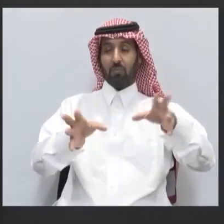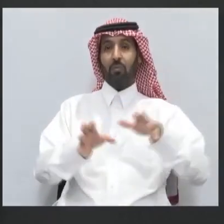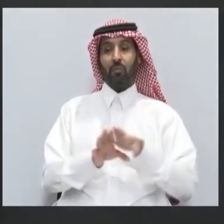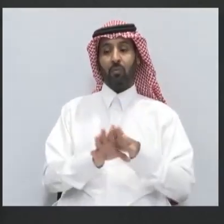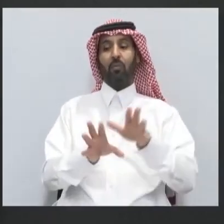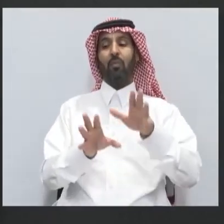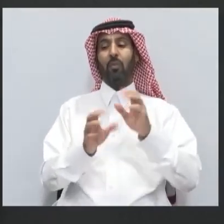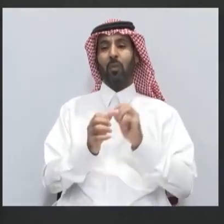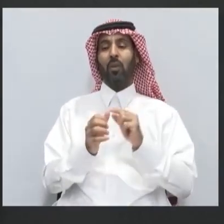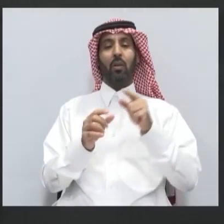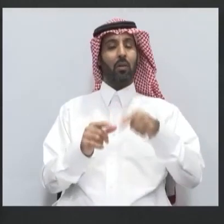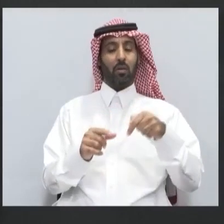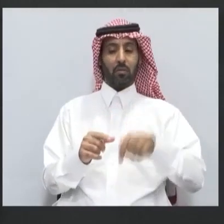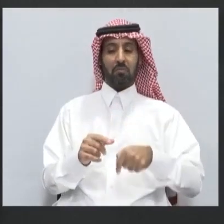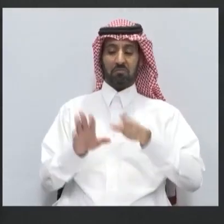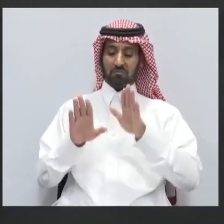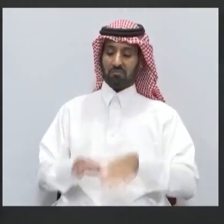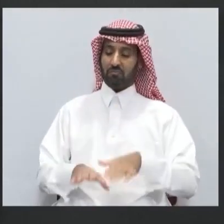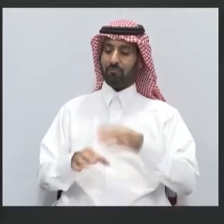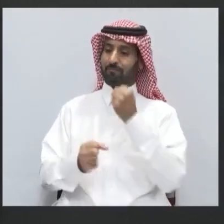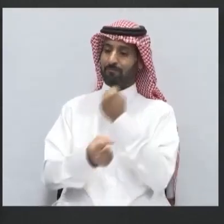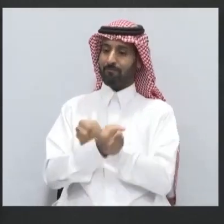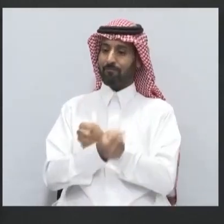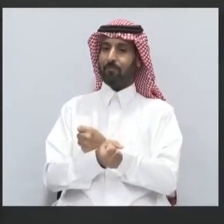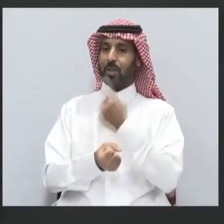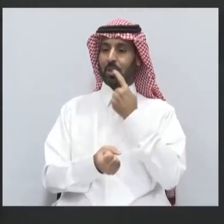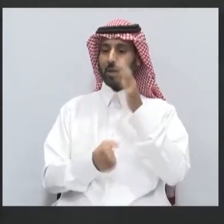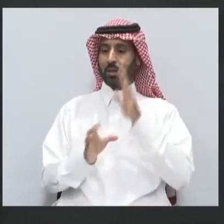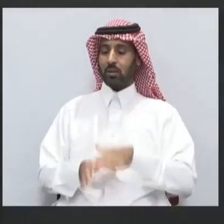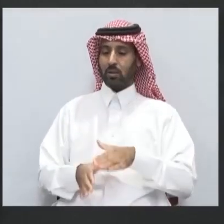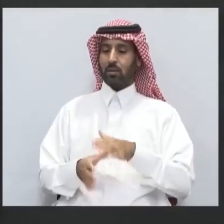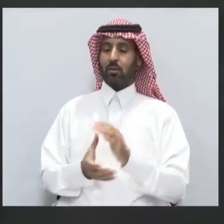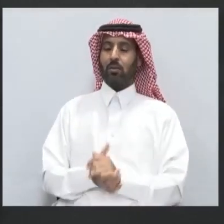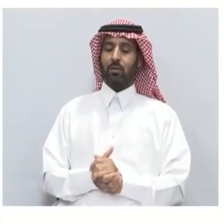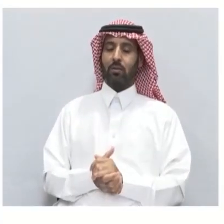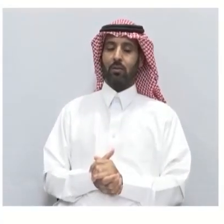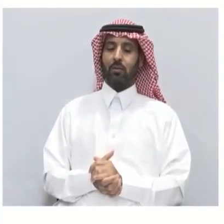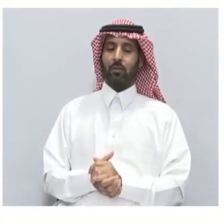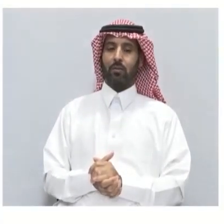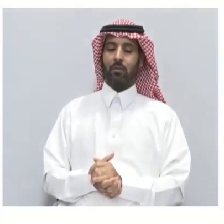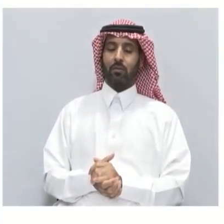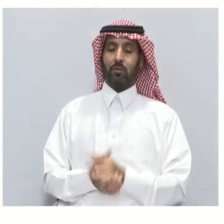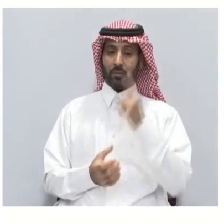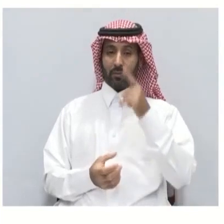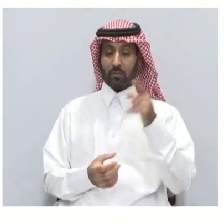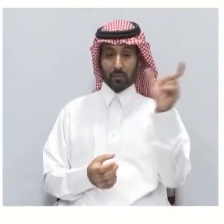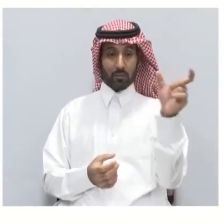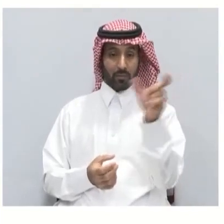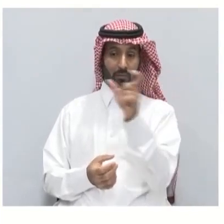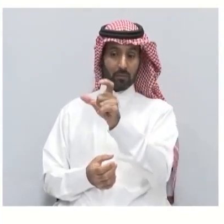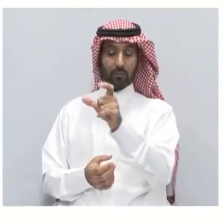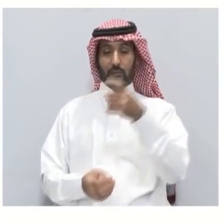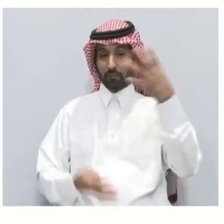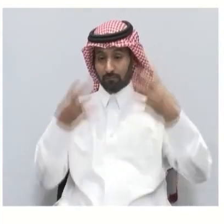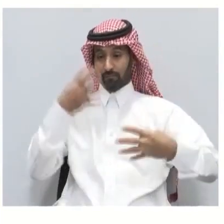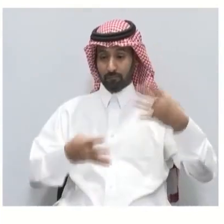facing maybe a year, a whole year in prison. Here's the quick check vocabulary. Match the words